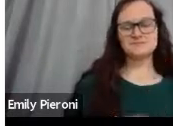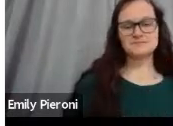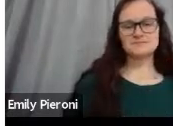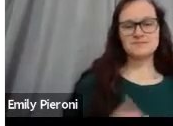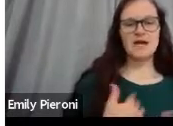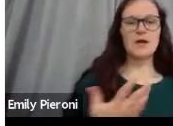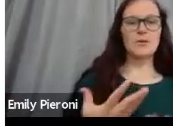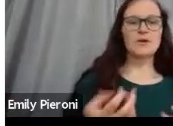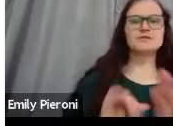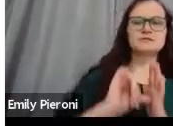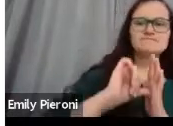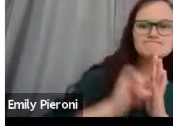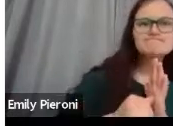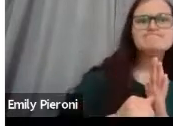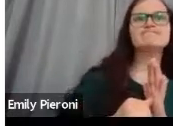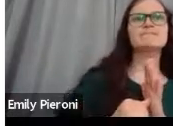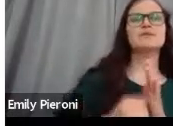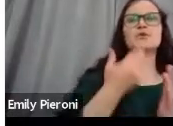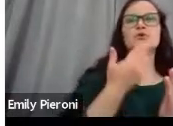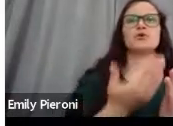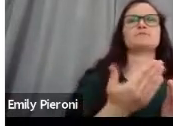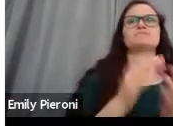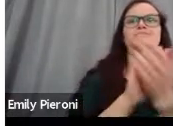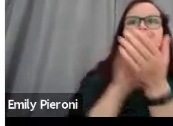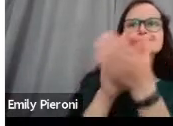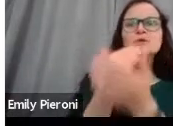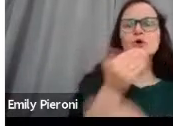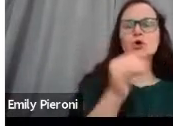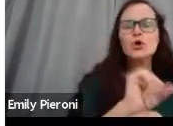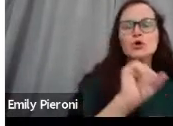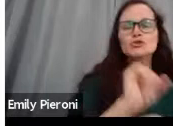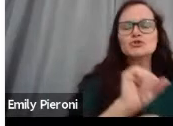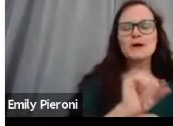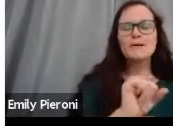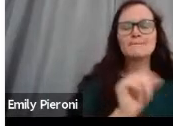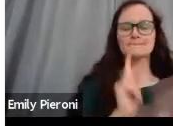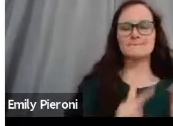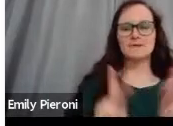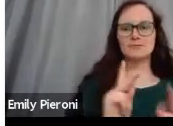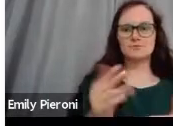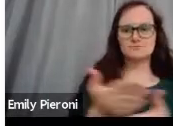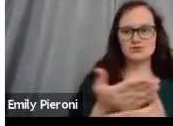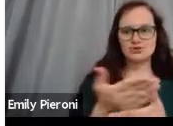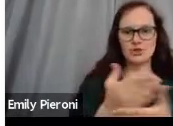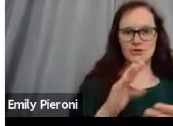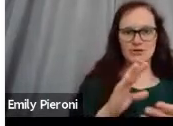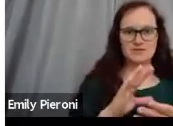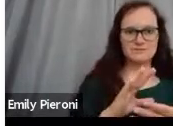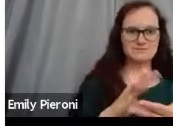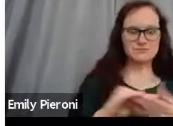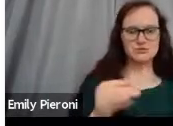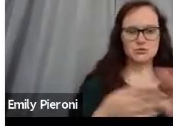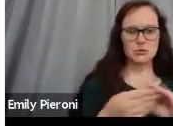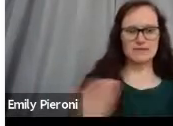what a great job everybody has been doing in the watershed about telling their story. Our